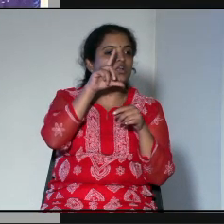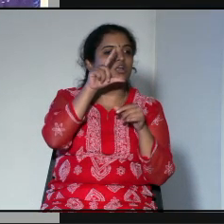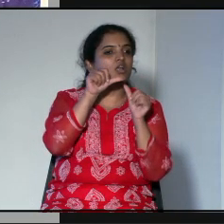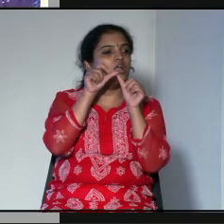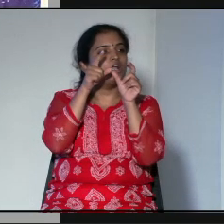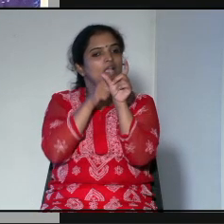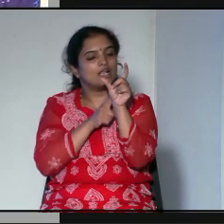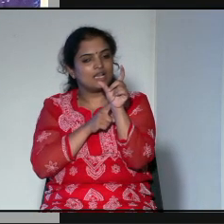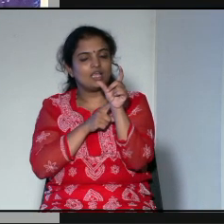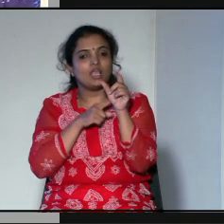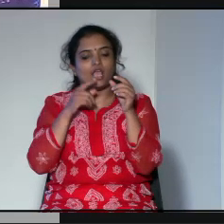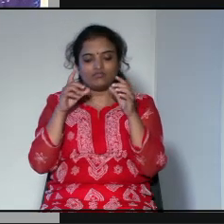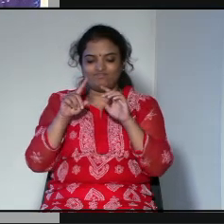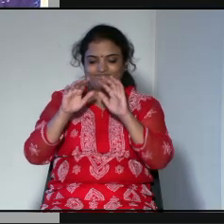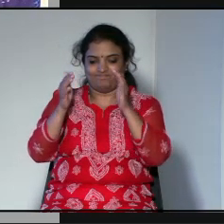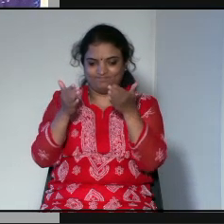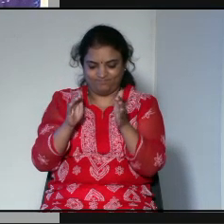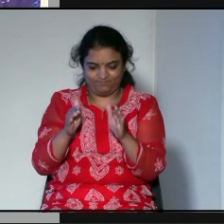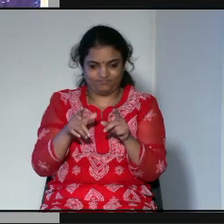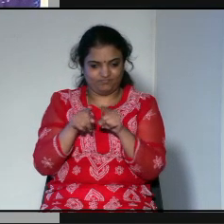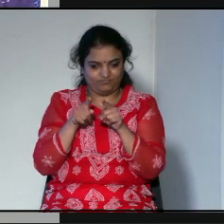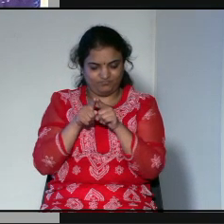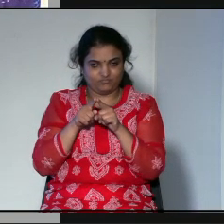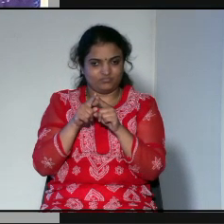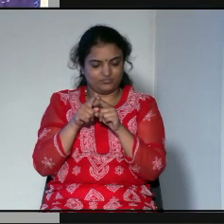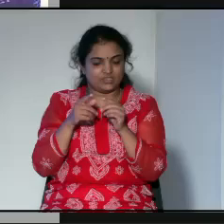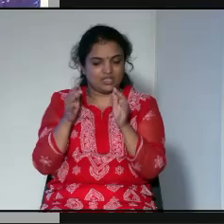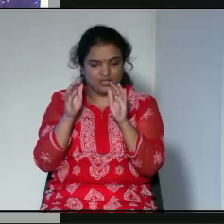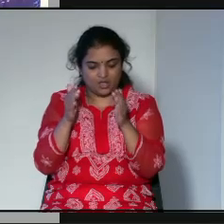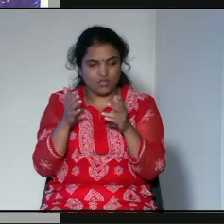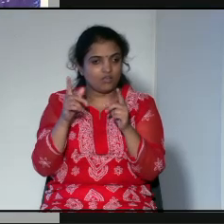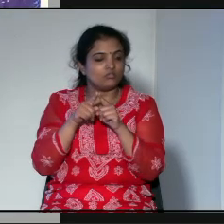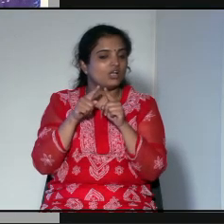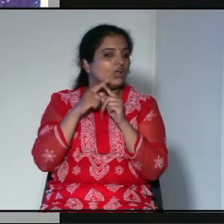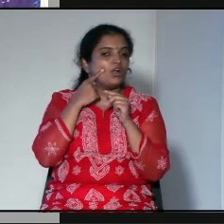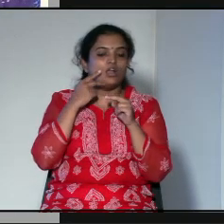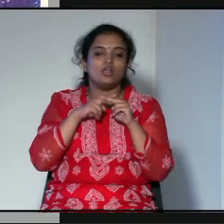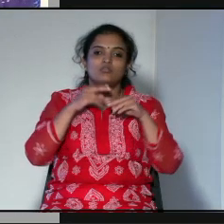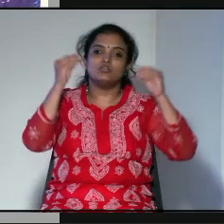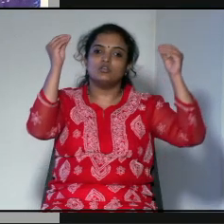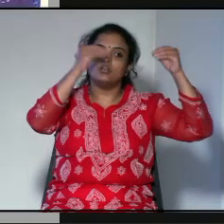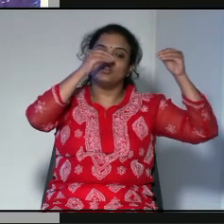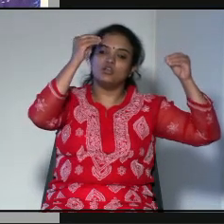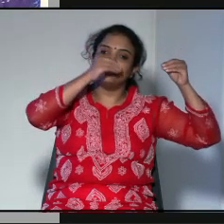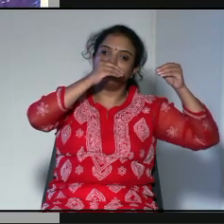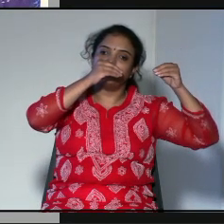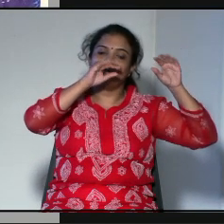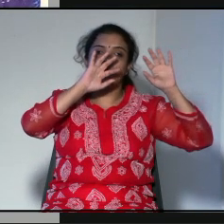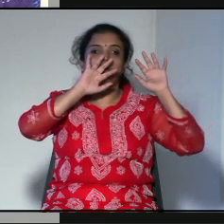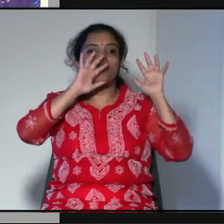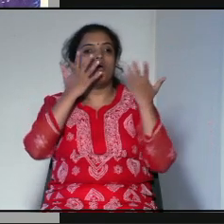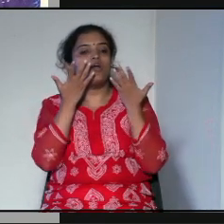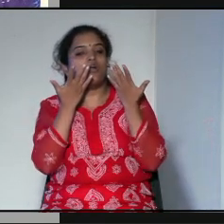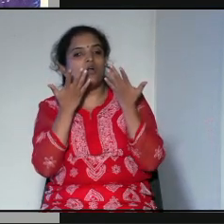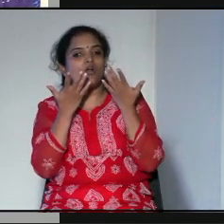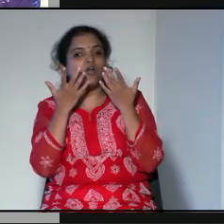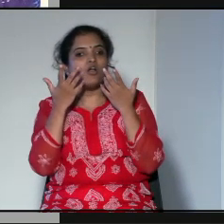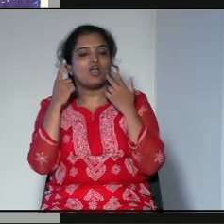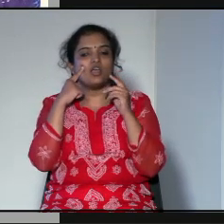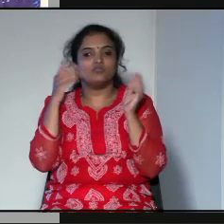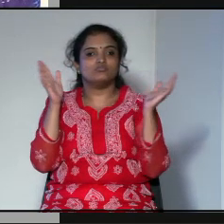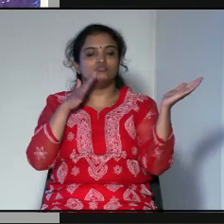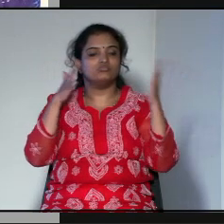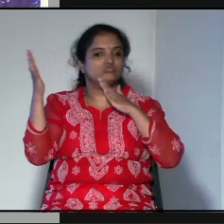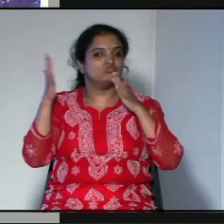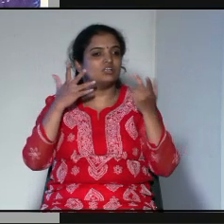casing would be carried out during the spring, summer, and monsoon months to be later transported to Elachi, and the winter